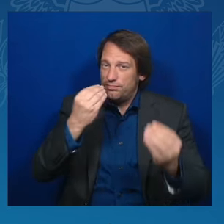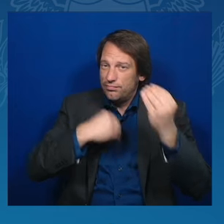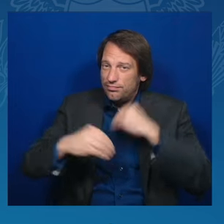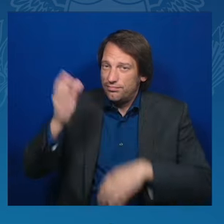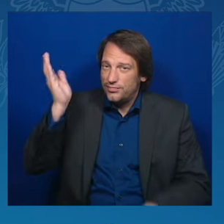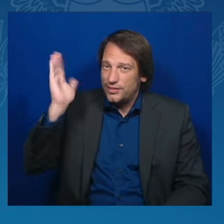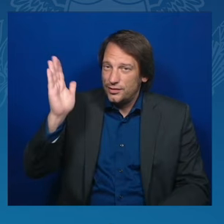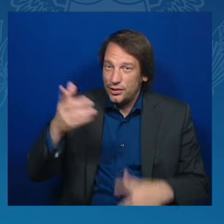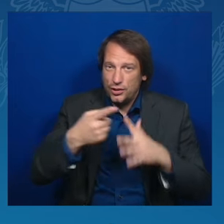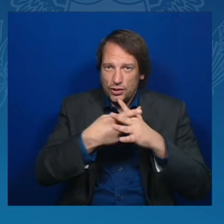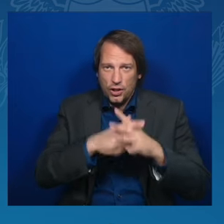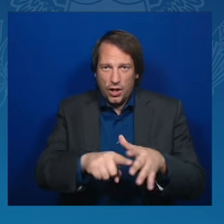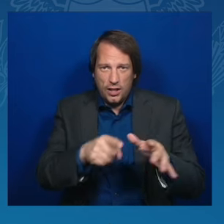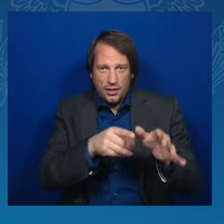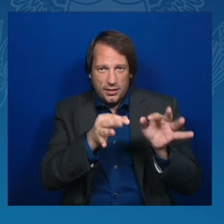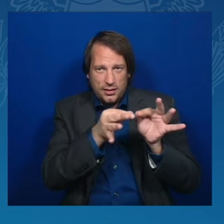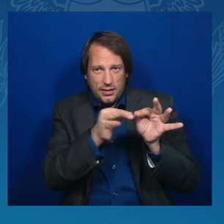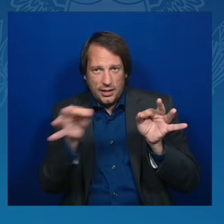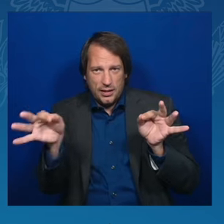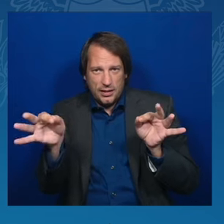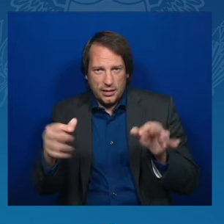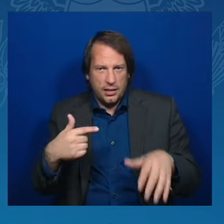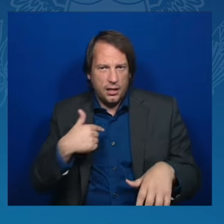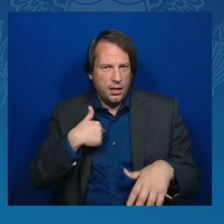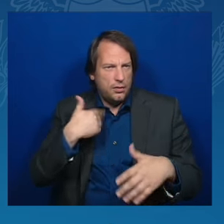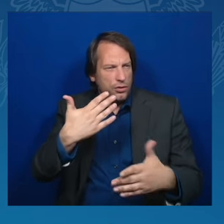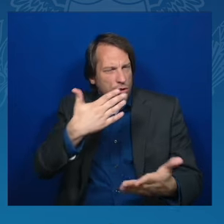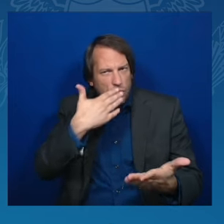discussion with President Biden."